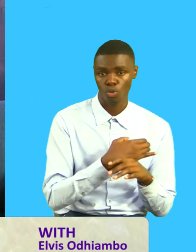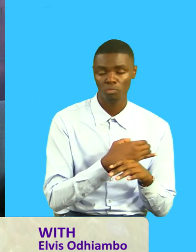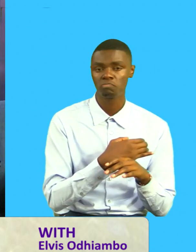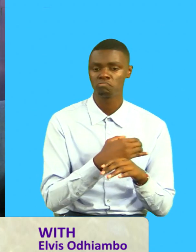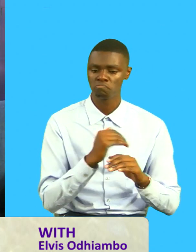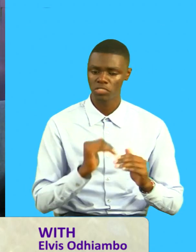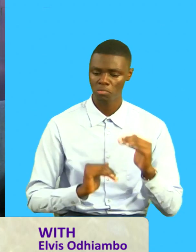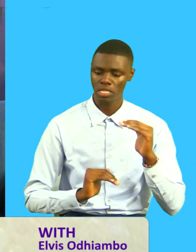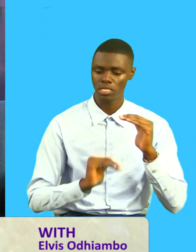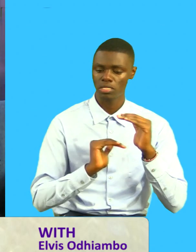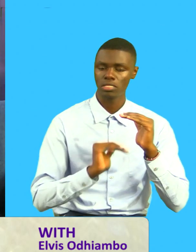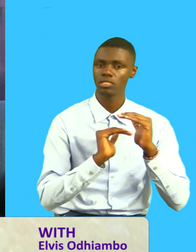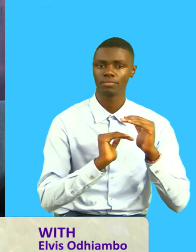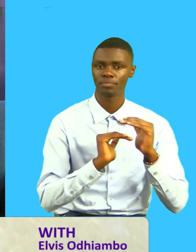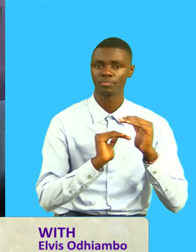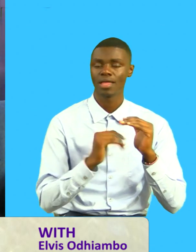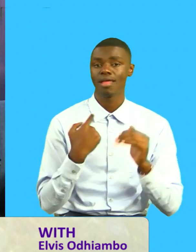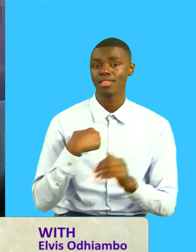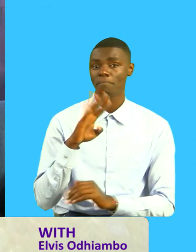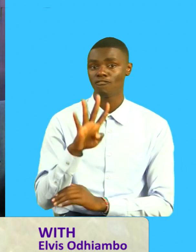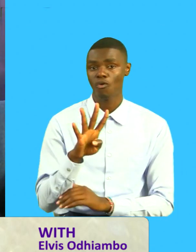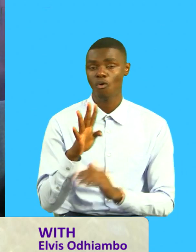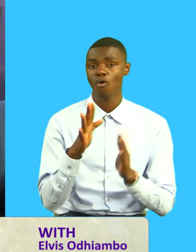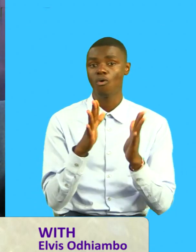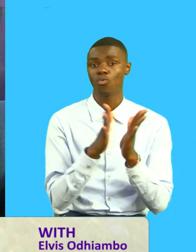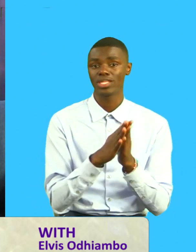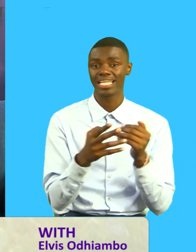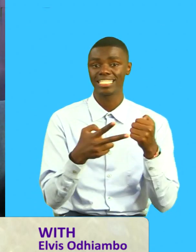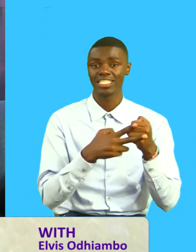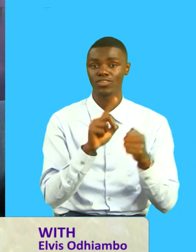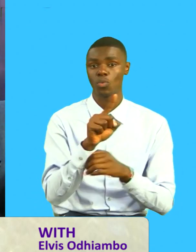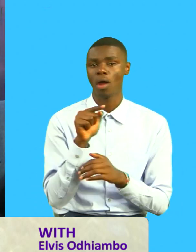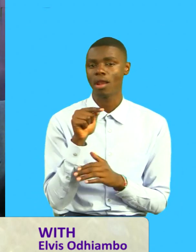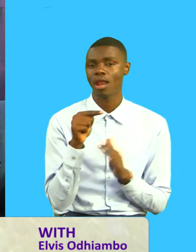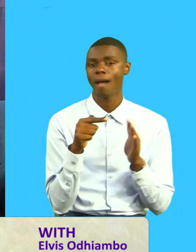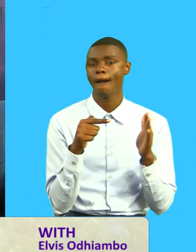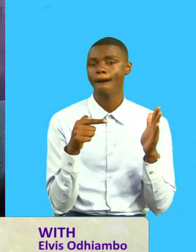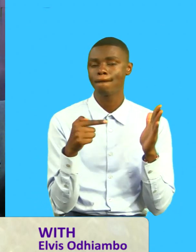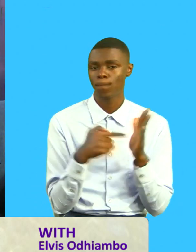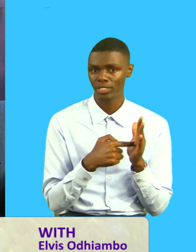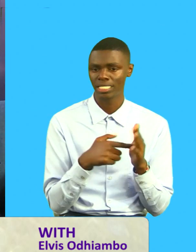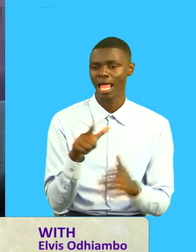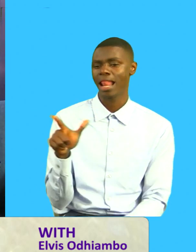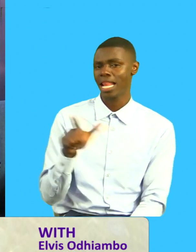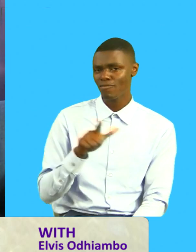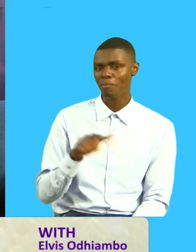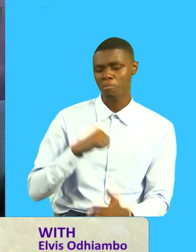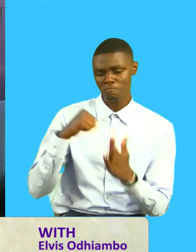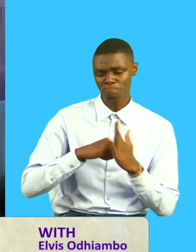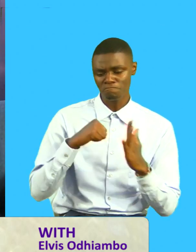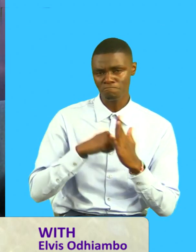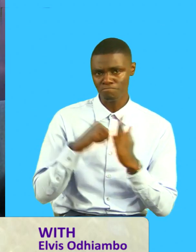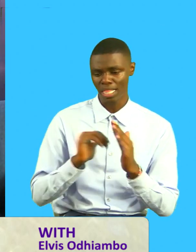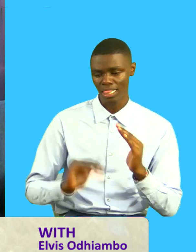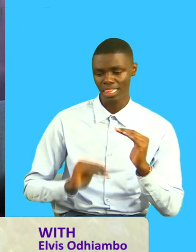their money this season as well at number 4 with 71 points. Interestingly, Liverpool had a good fight to come up at